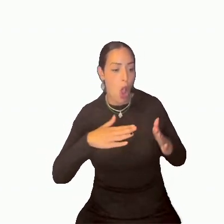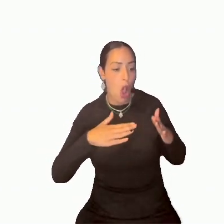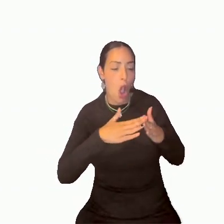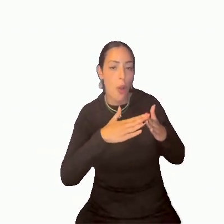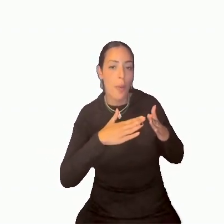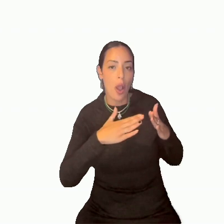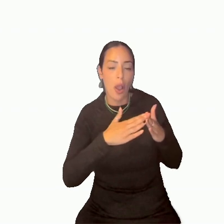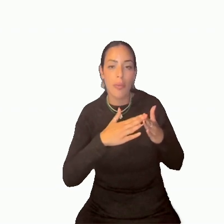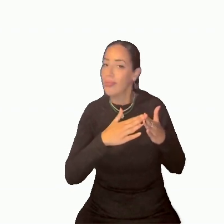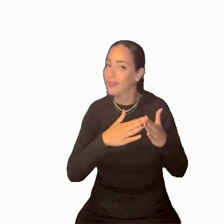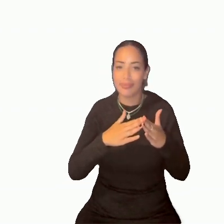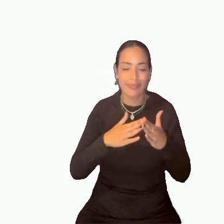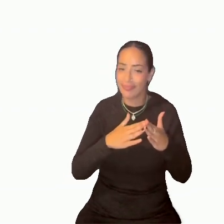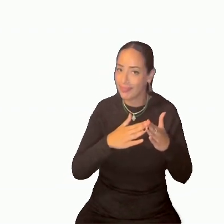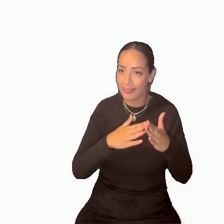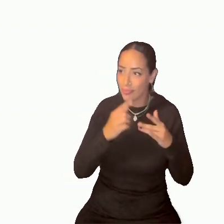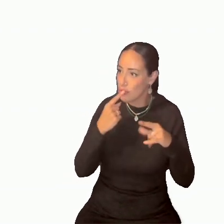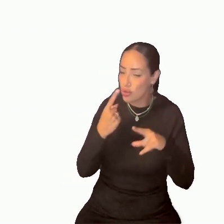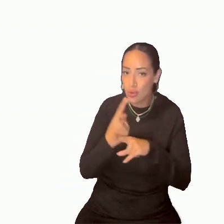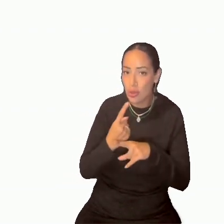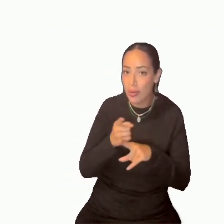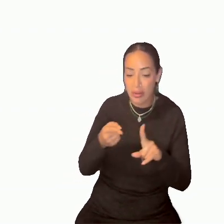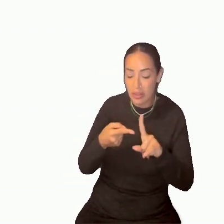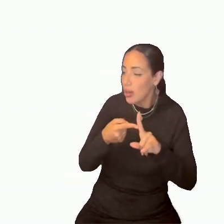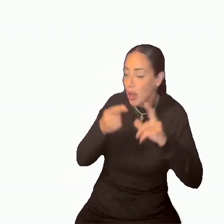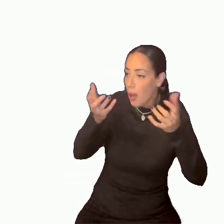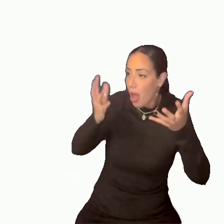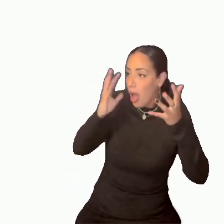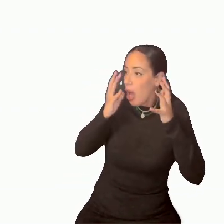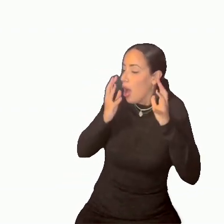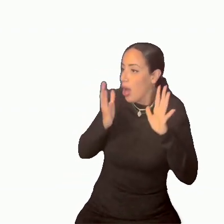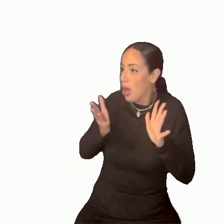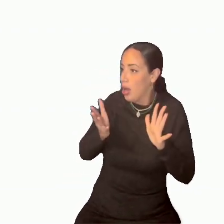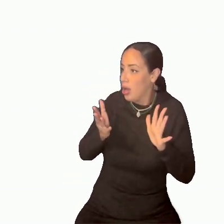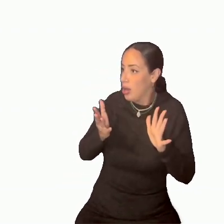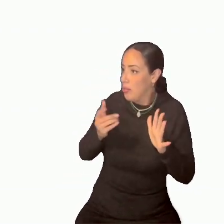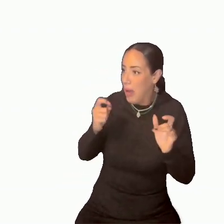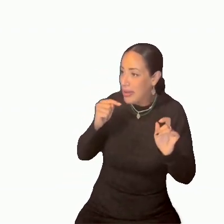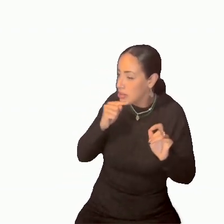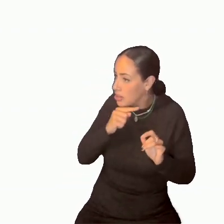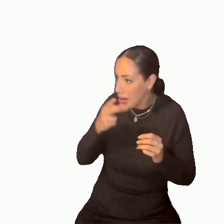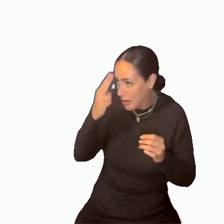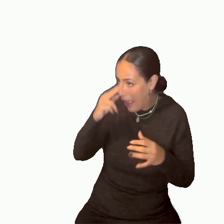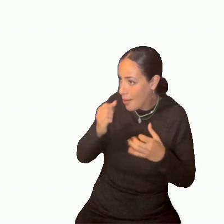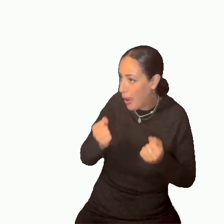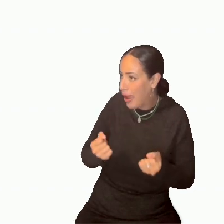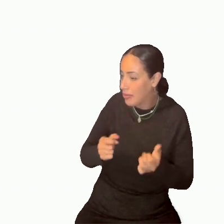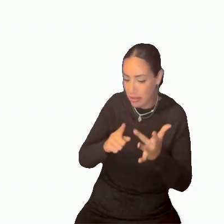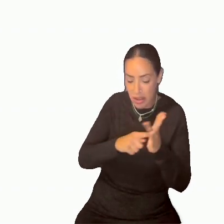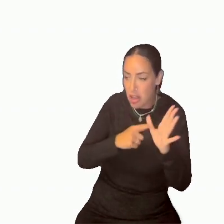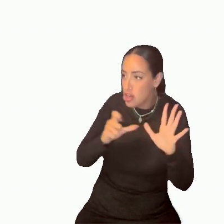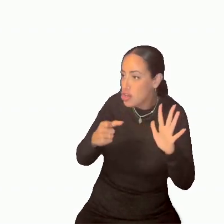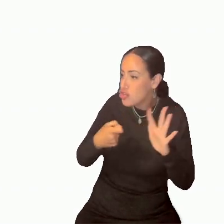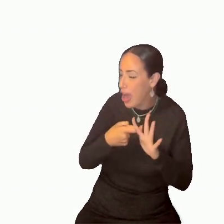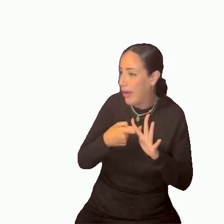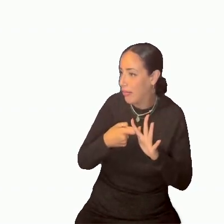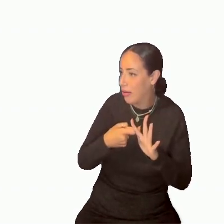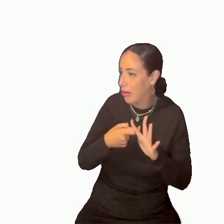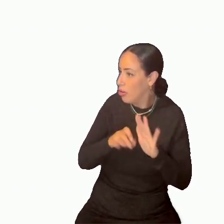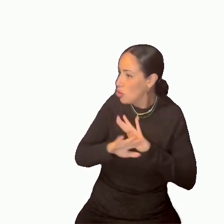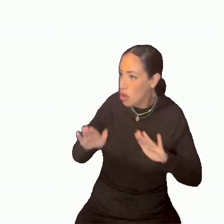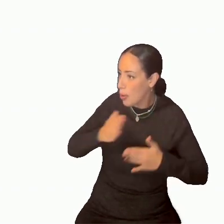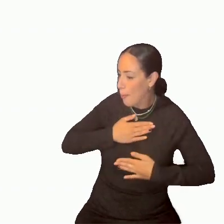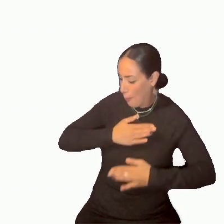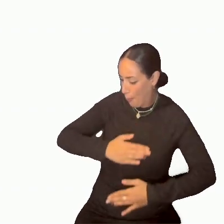and he would just refer to him as that, and then I completely lost the plot and I said, he's got a name, his name is Jack.